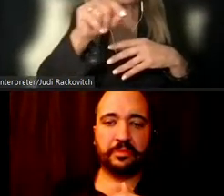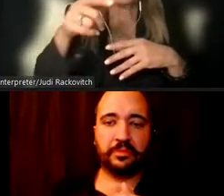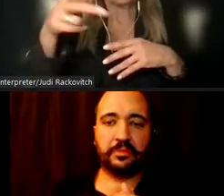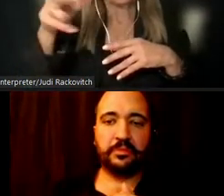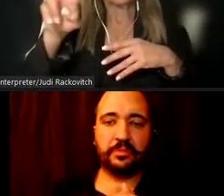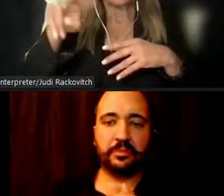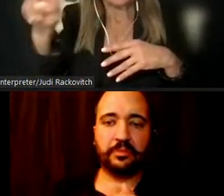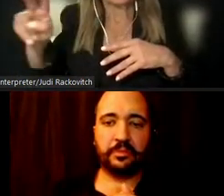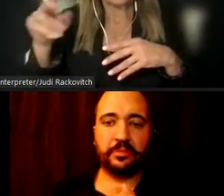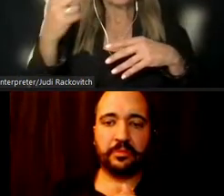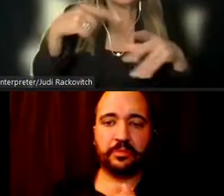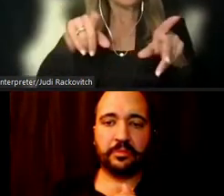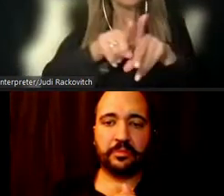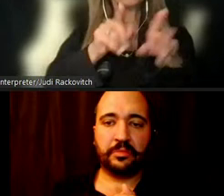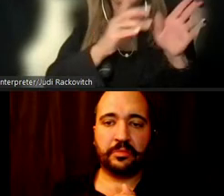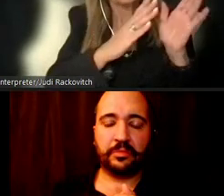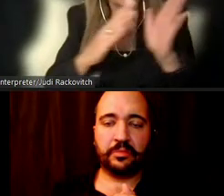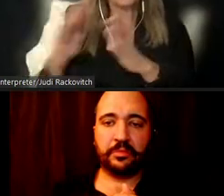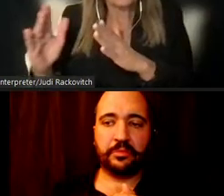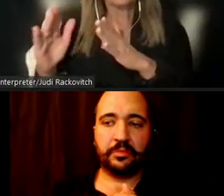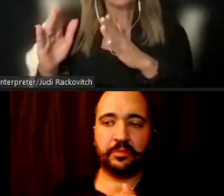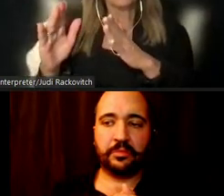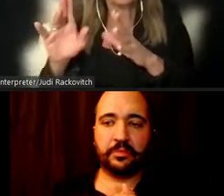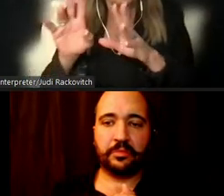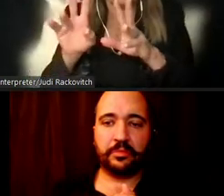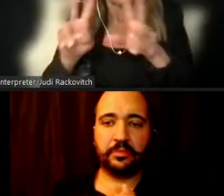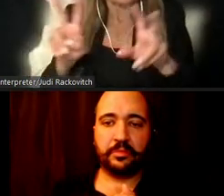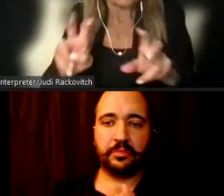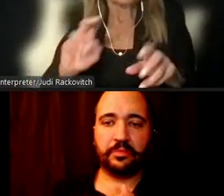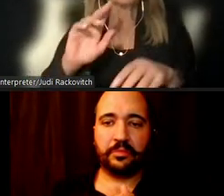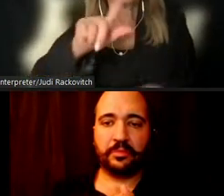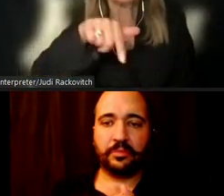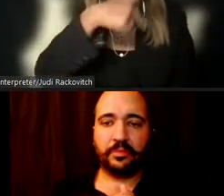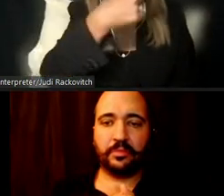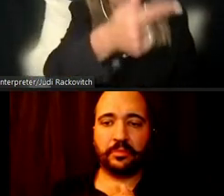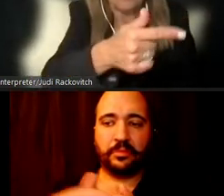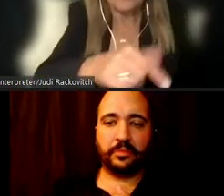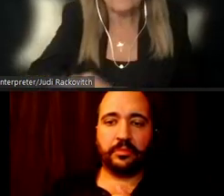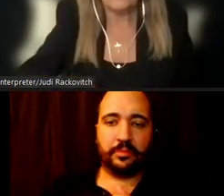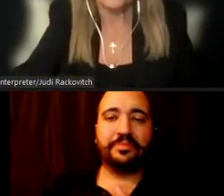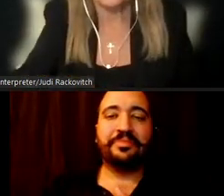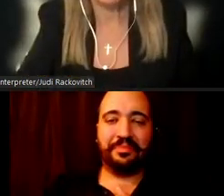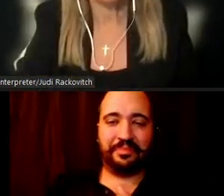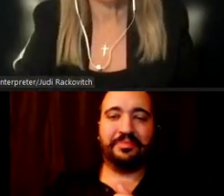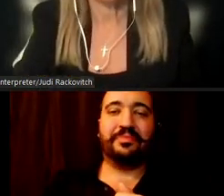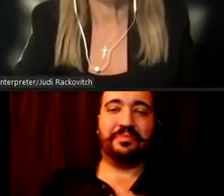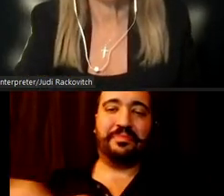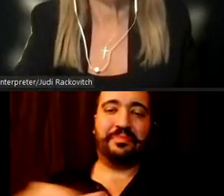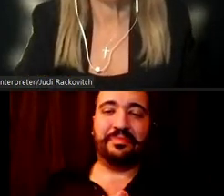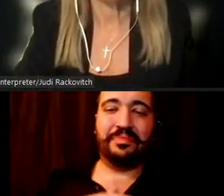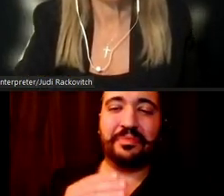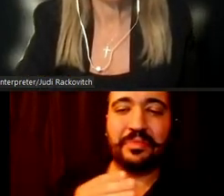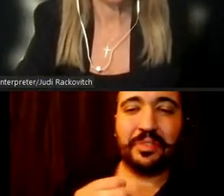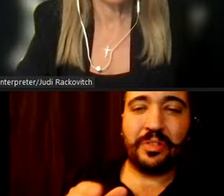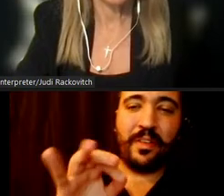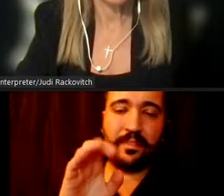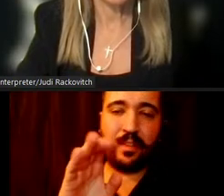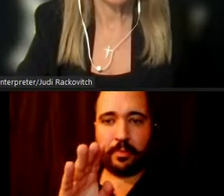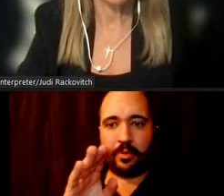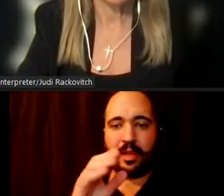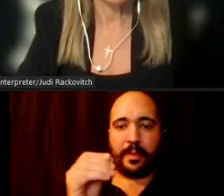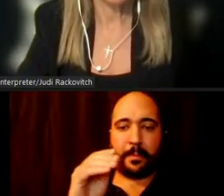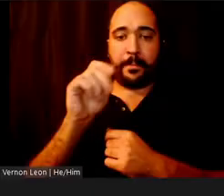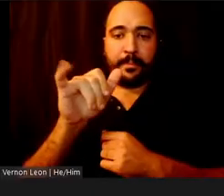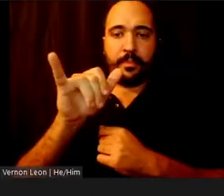prepare the NEPA environmental assessment. Between February 2022 and May 2022, there will be